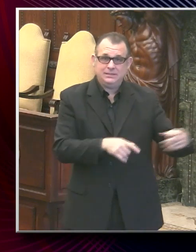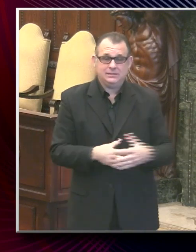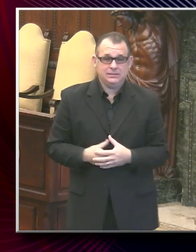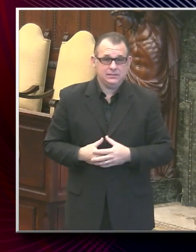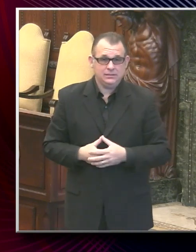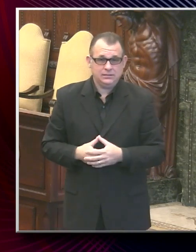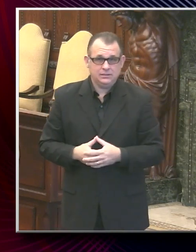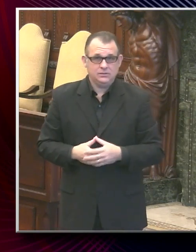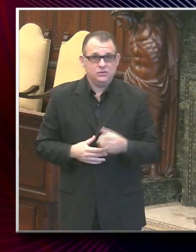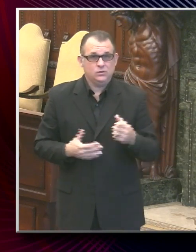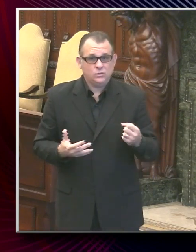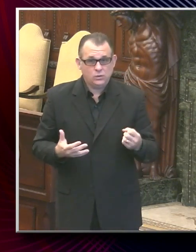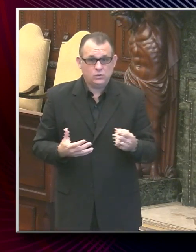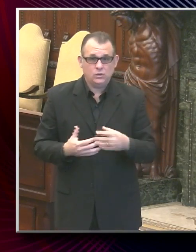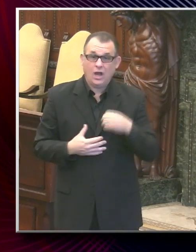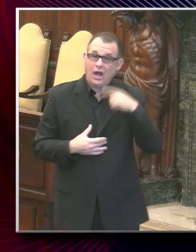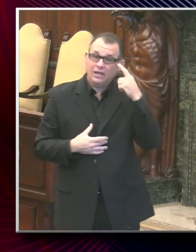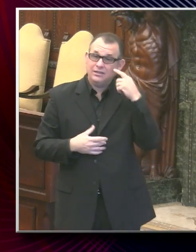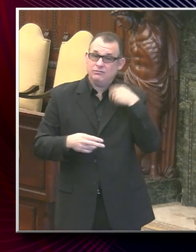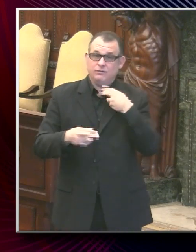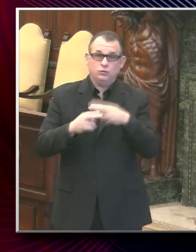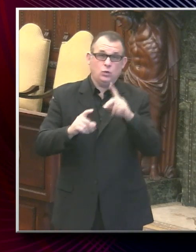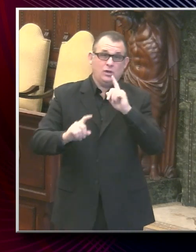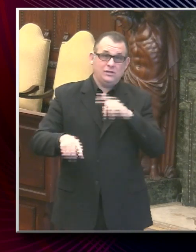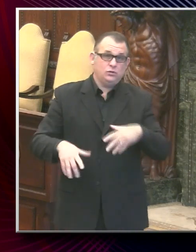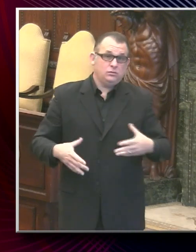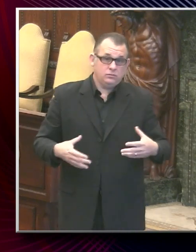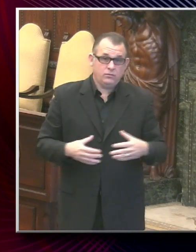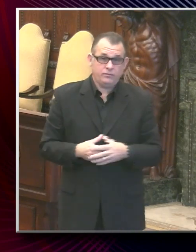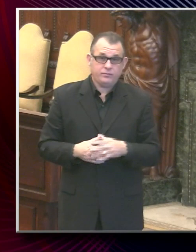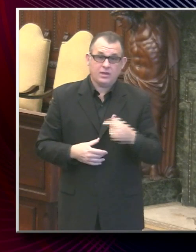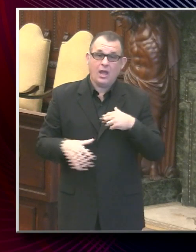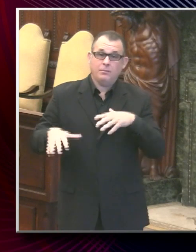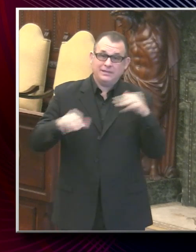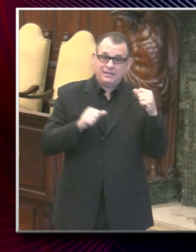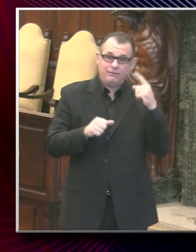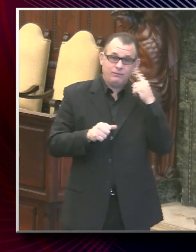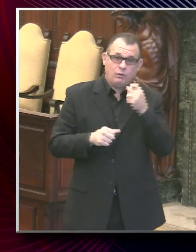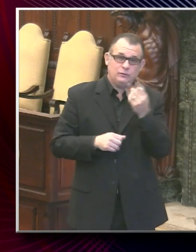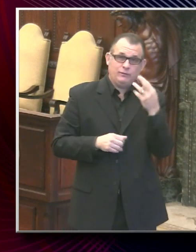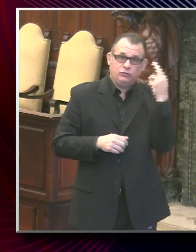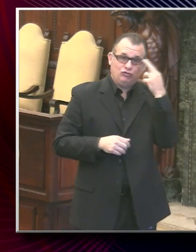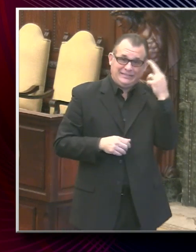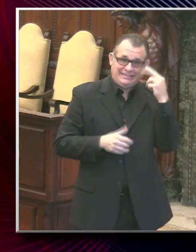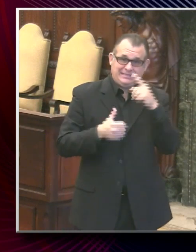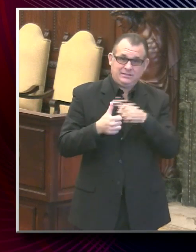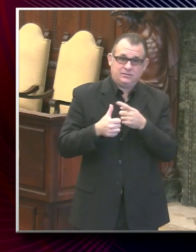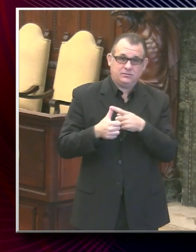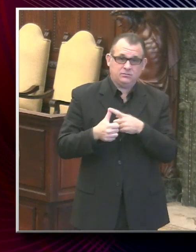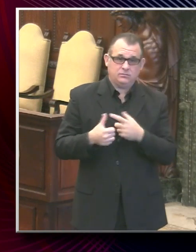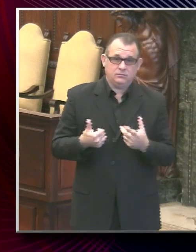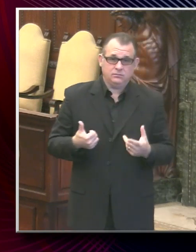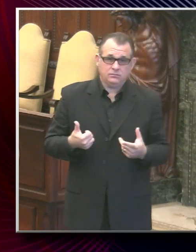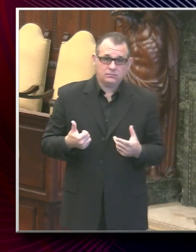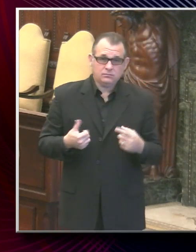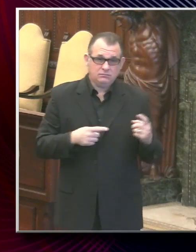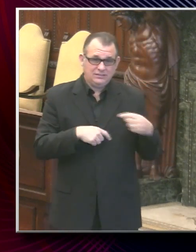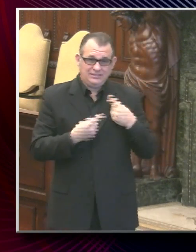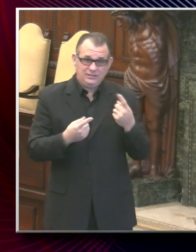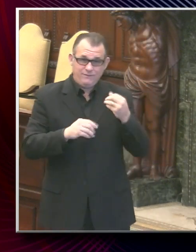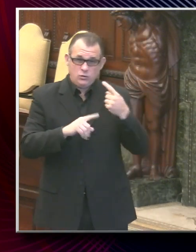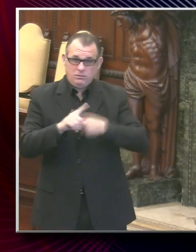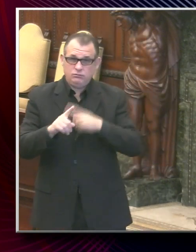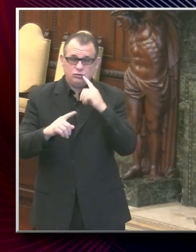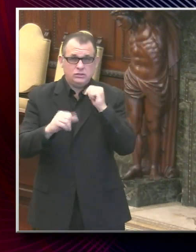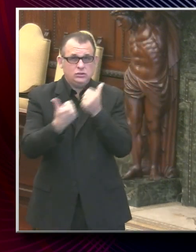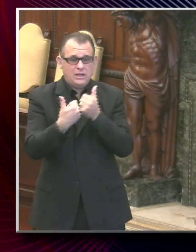So I think the short answer is, you know, I'm leaving for a few different reasons. One is the last few months have been incredibly challenging